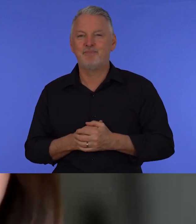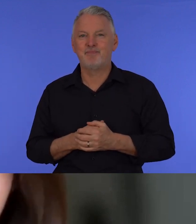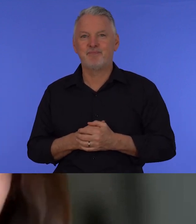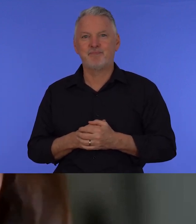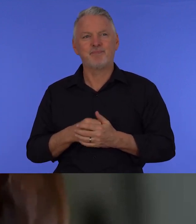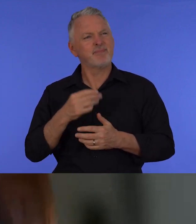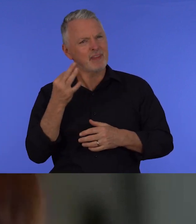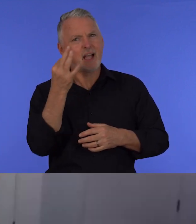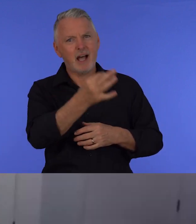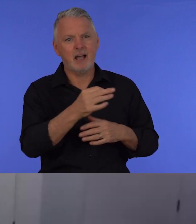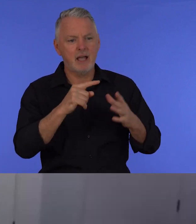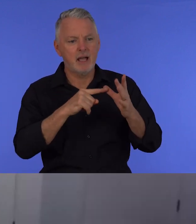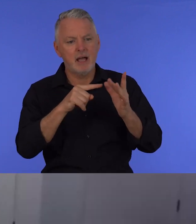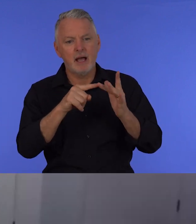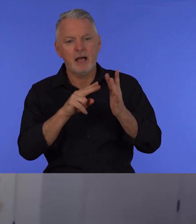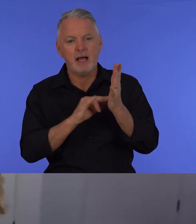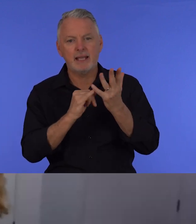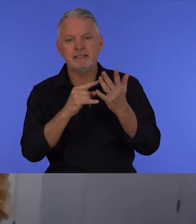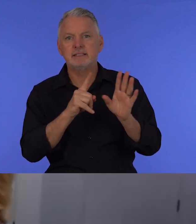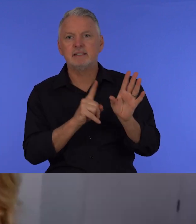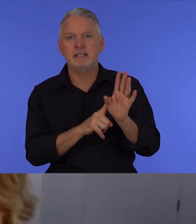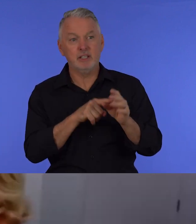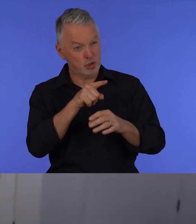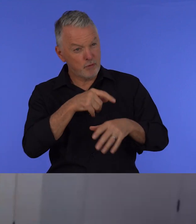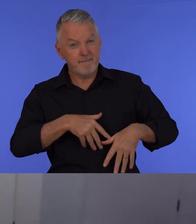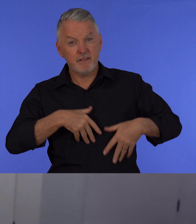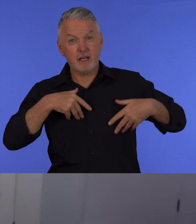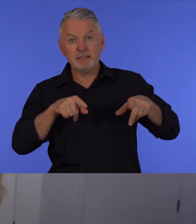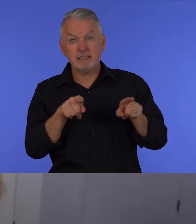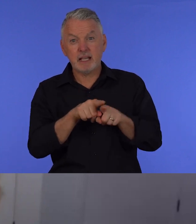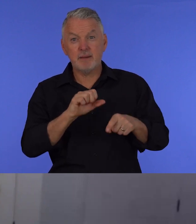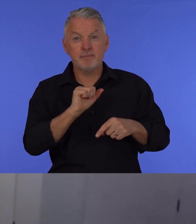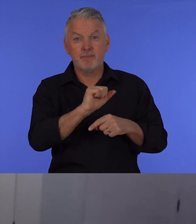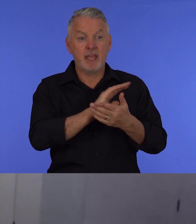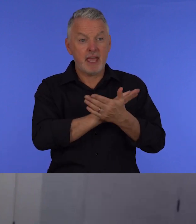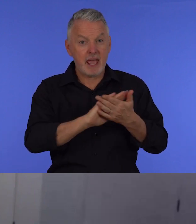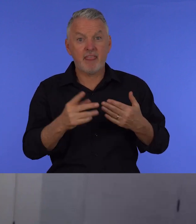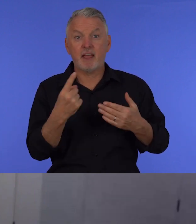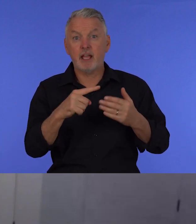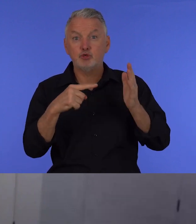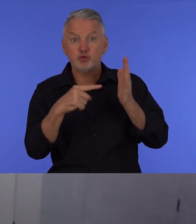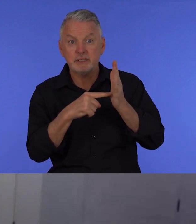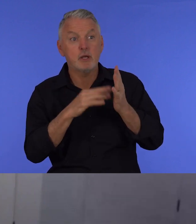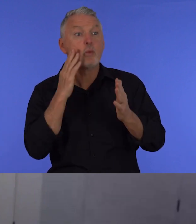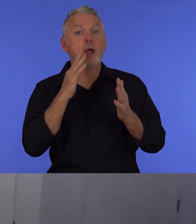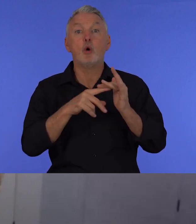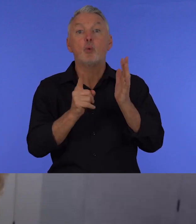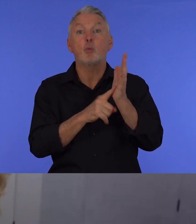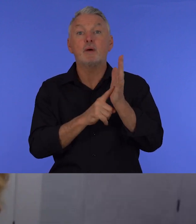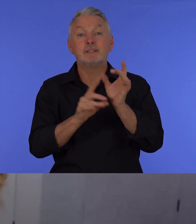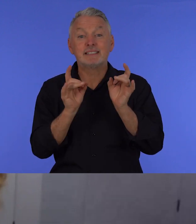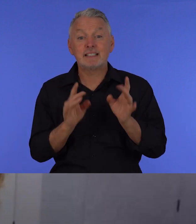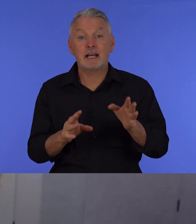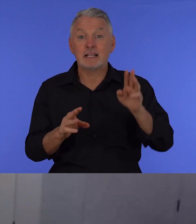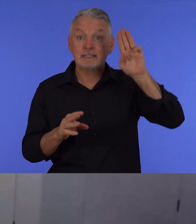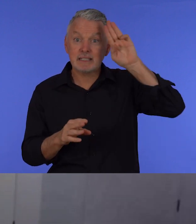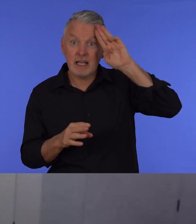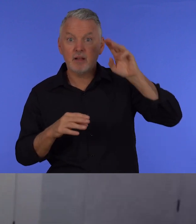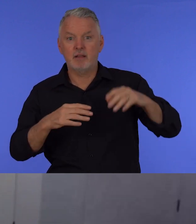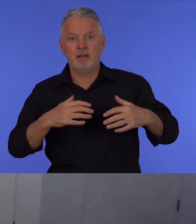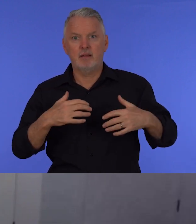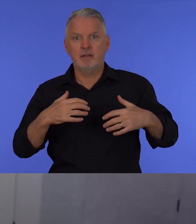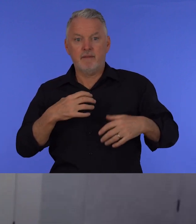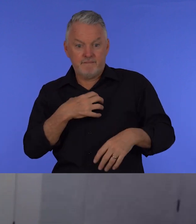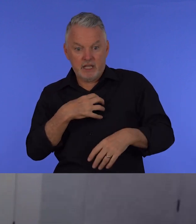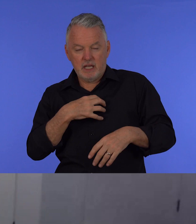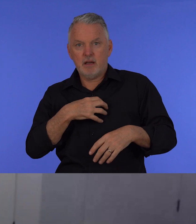home. I imagine, Ainsley, I imagine you probably felt a bit the same about Heather and Tracey when